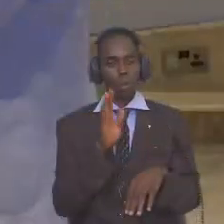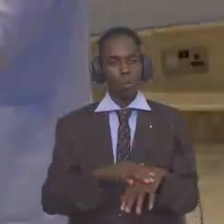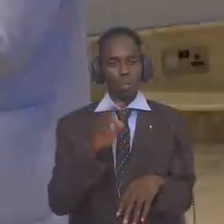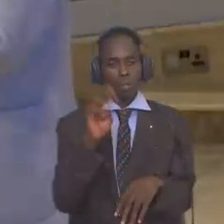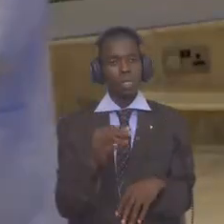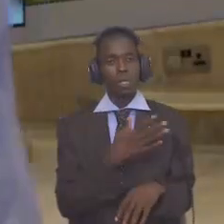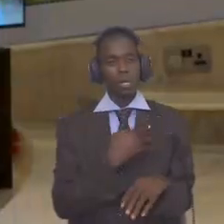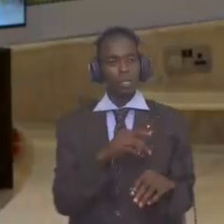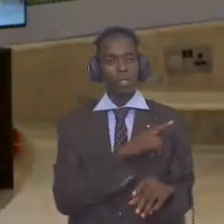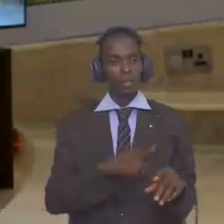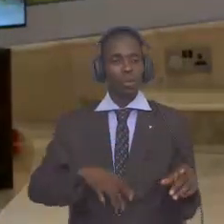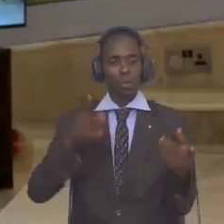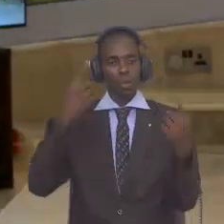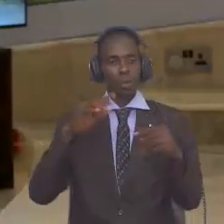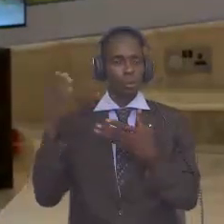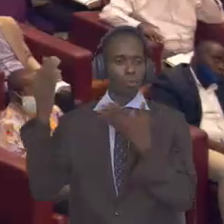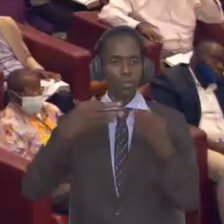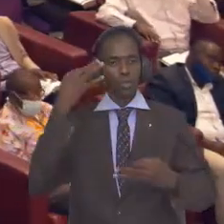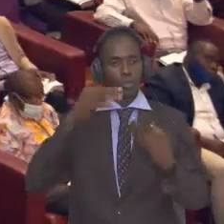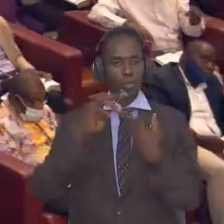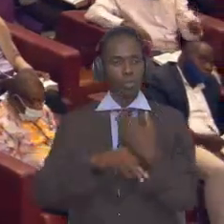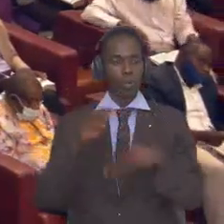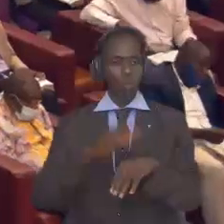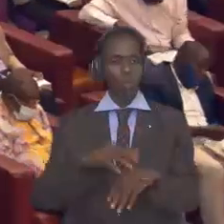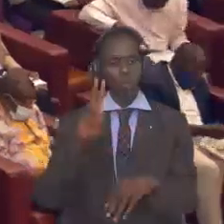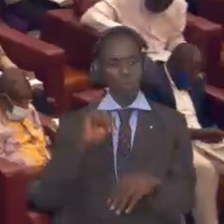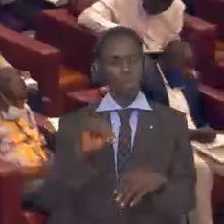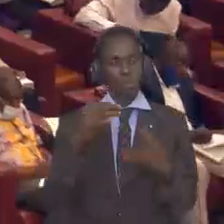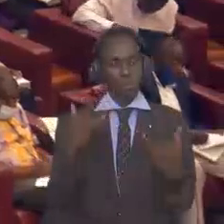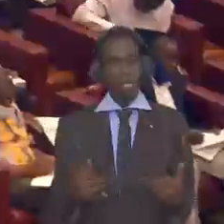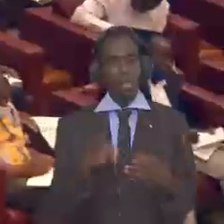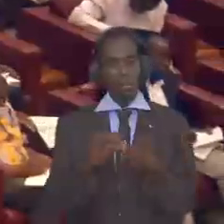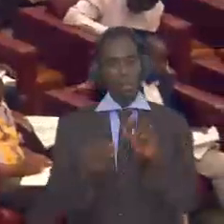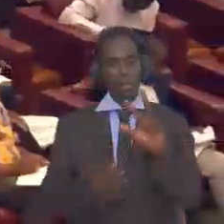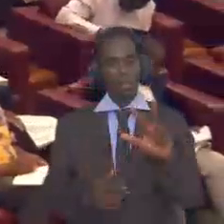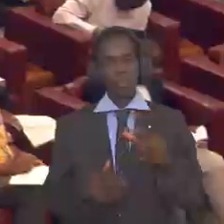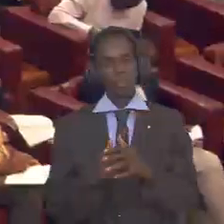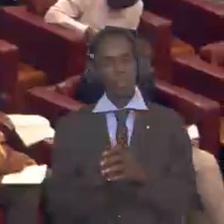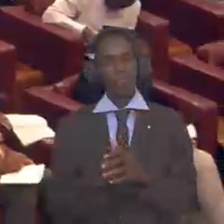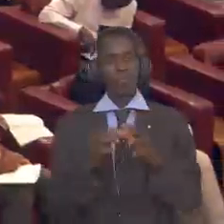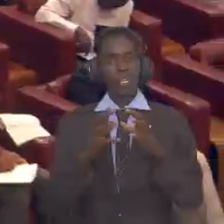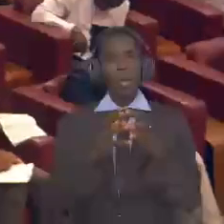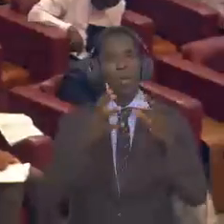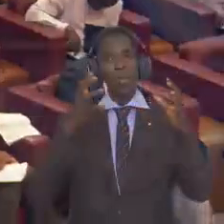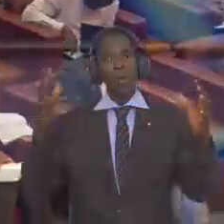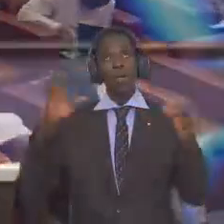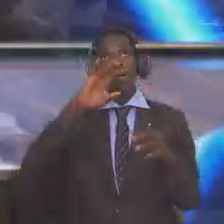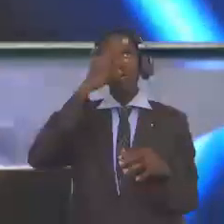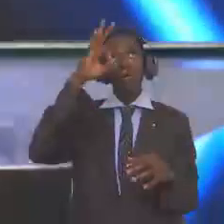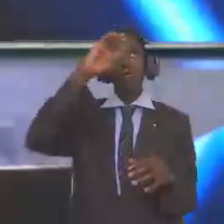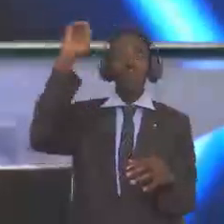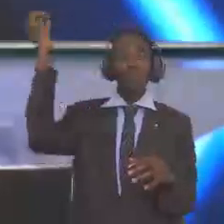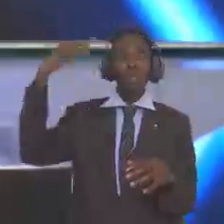he'll bring judgment unto them. Number three now. Number three, abundance of grace for all